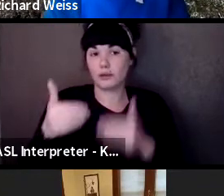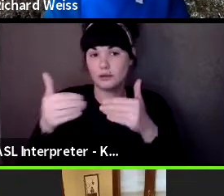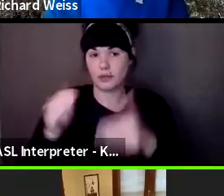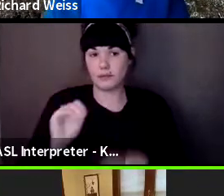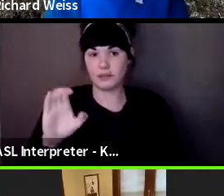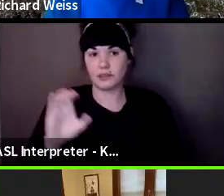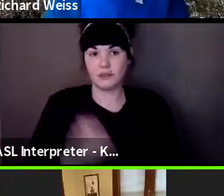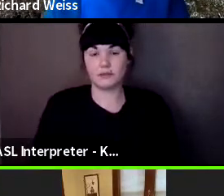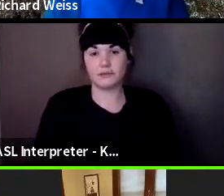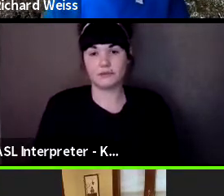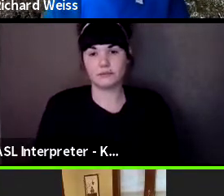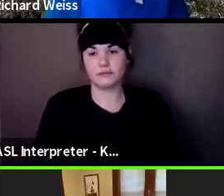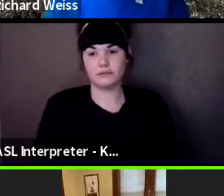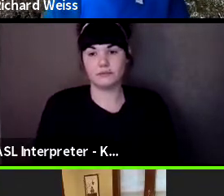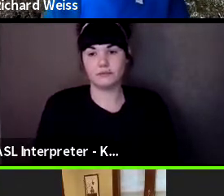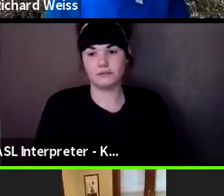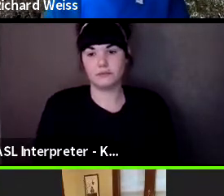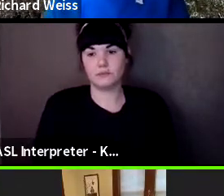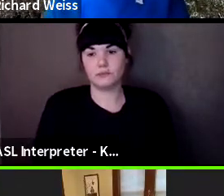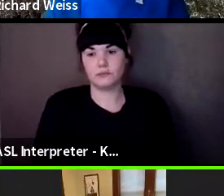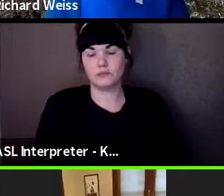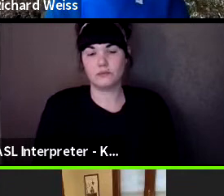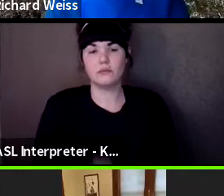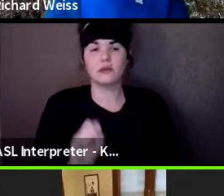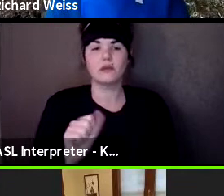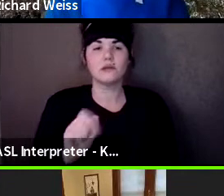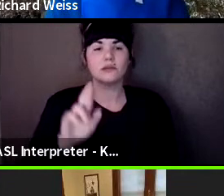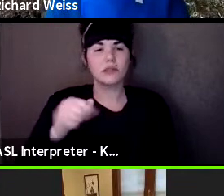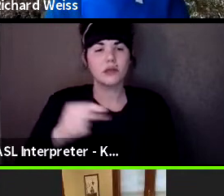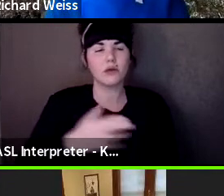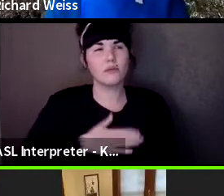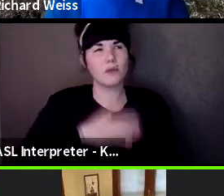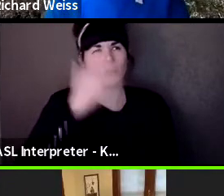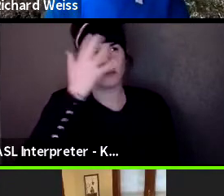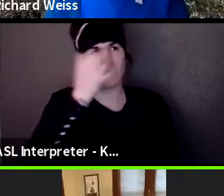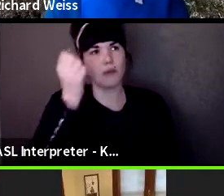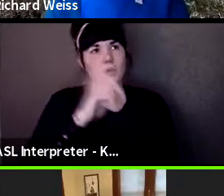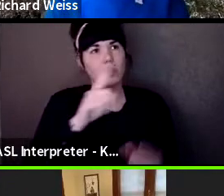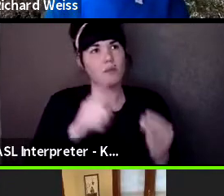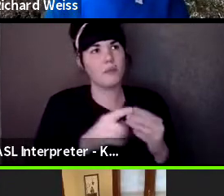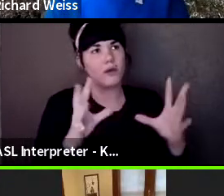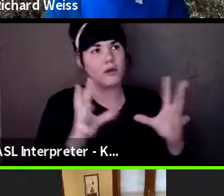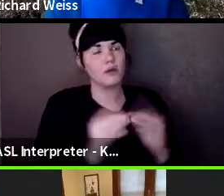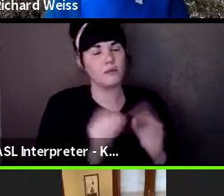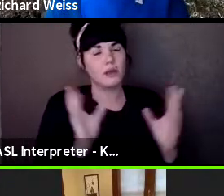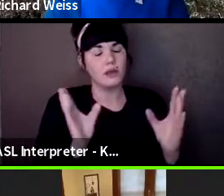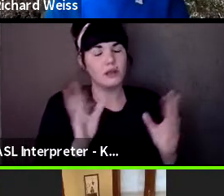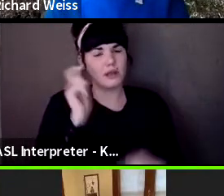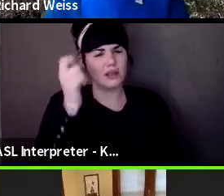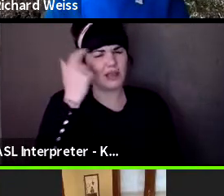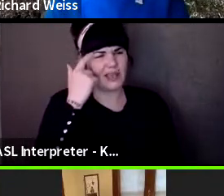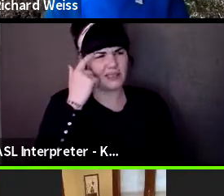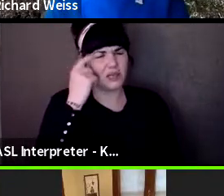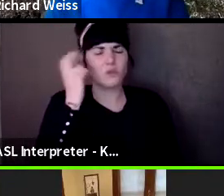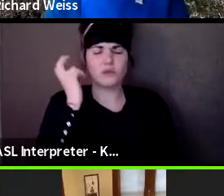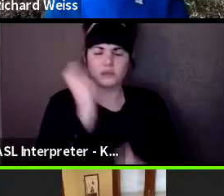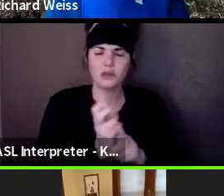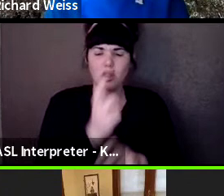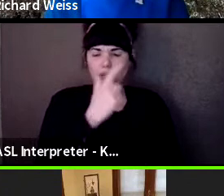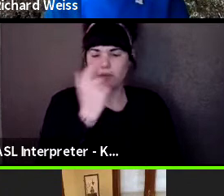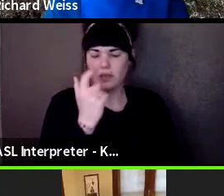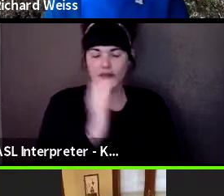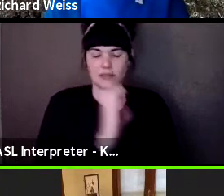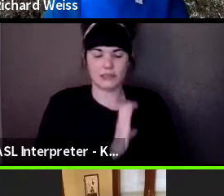Sarah, my memory of the when we met in Lansing was that it was difficult because the commissioners, as we were all in the room, and it was hard to hear